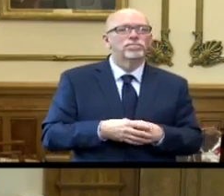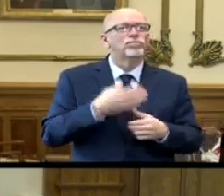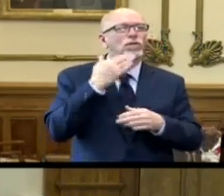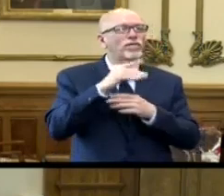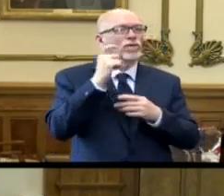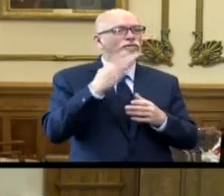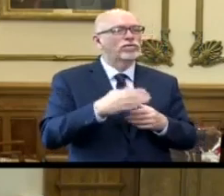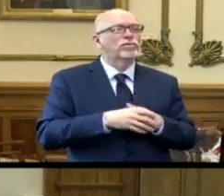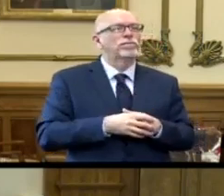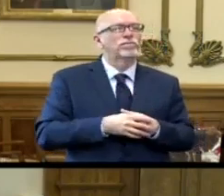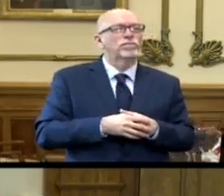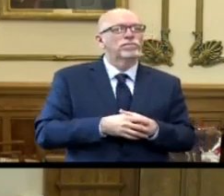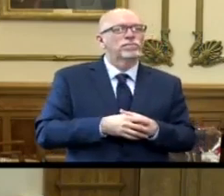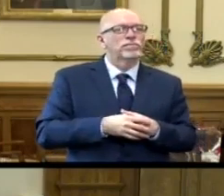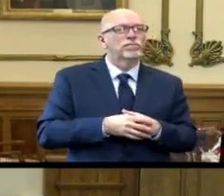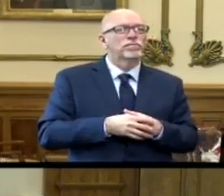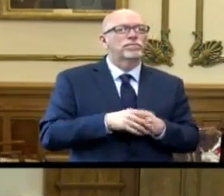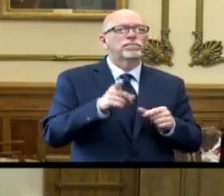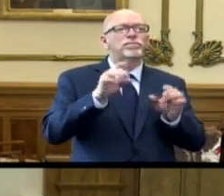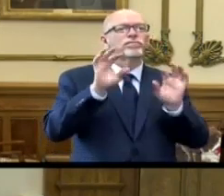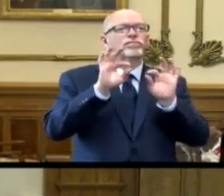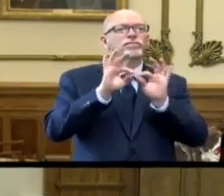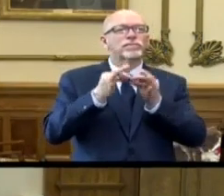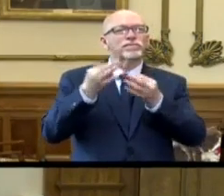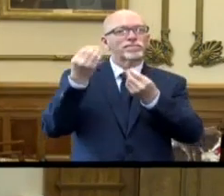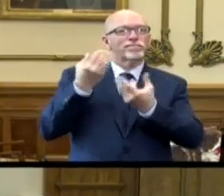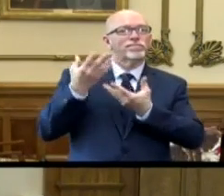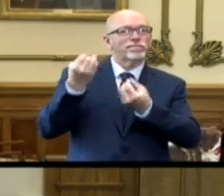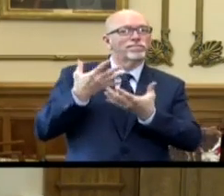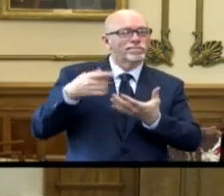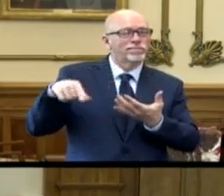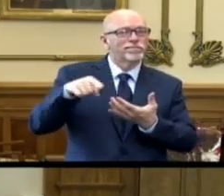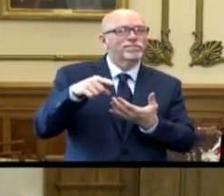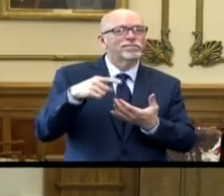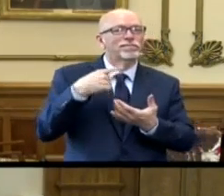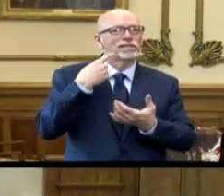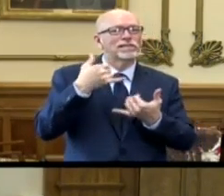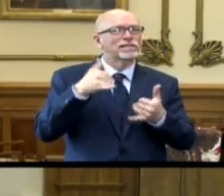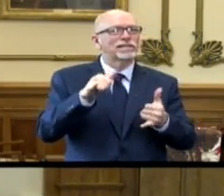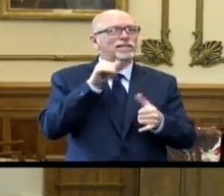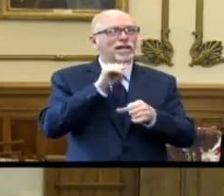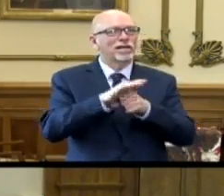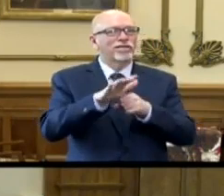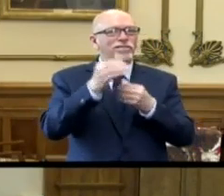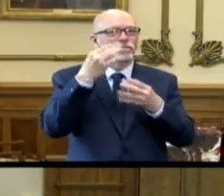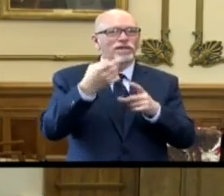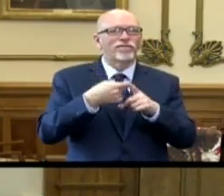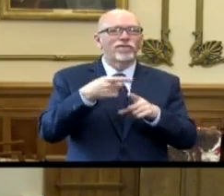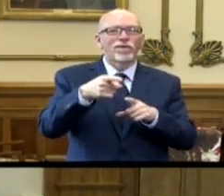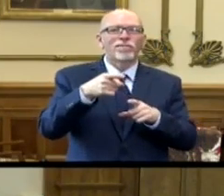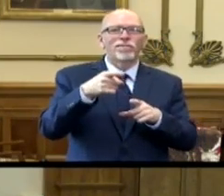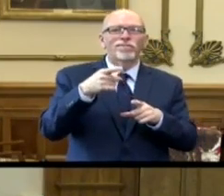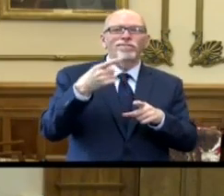Good afternoon, Governor. Families are telling us here they're still not getting information about from this the state